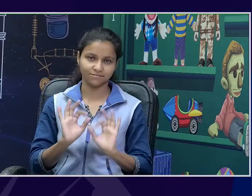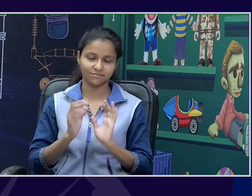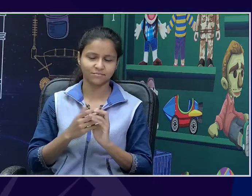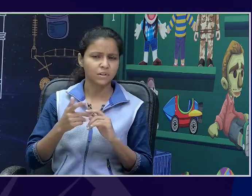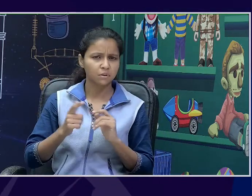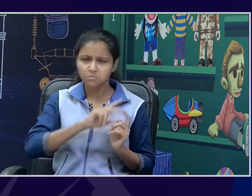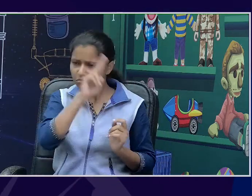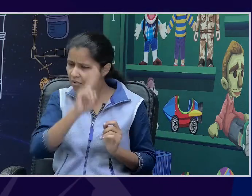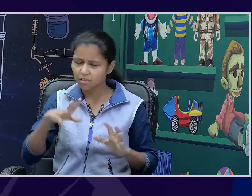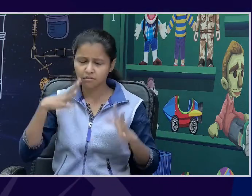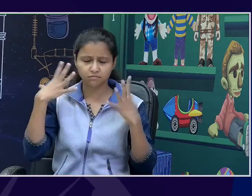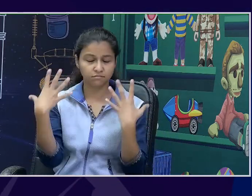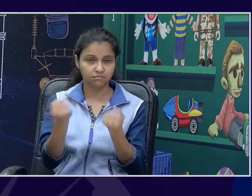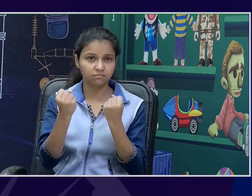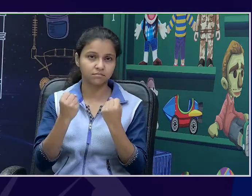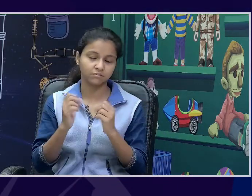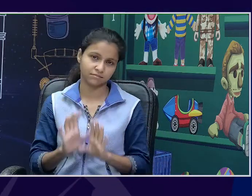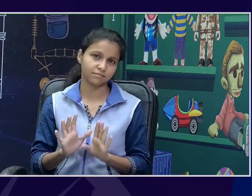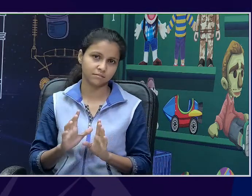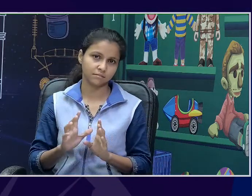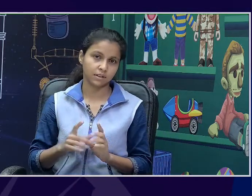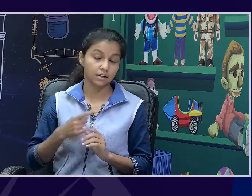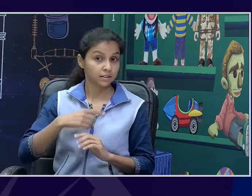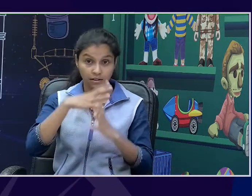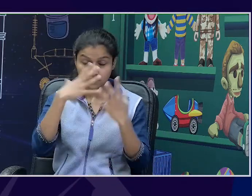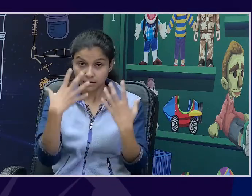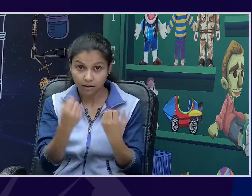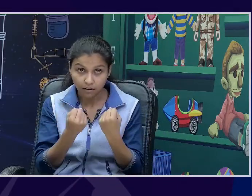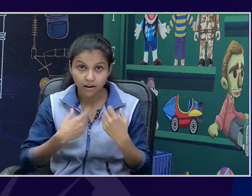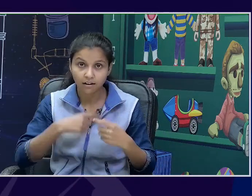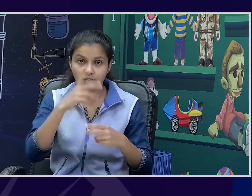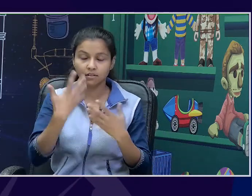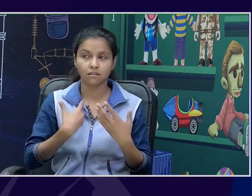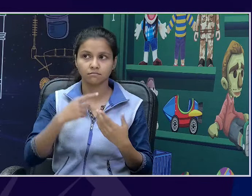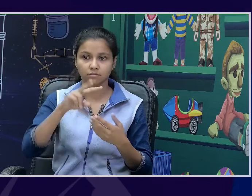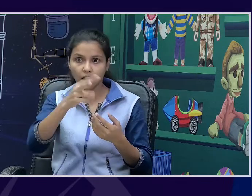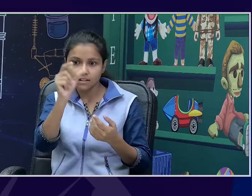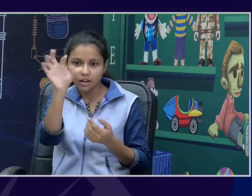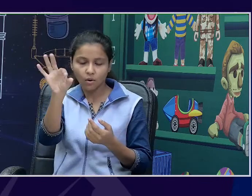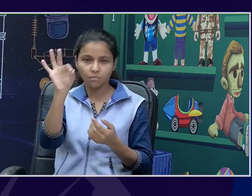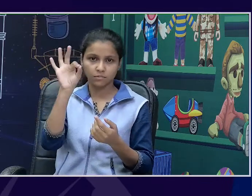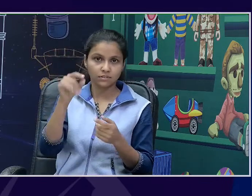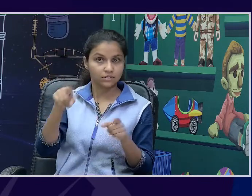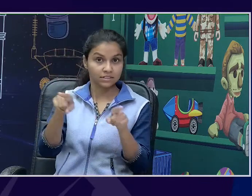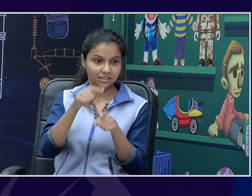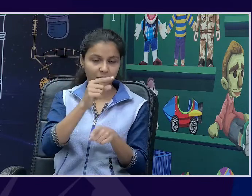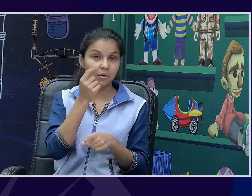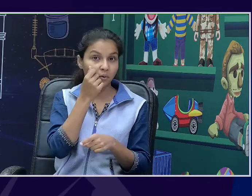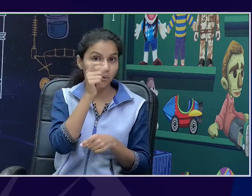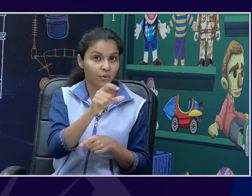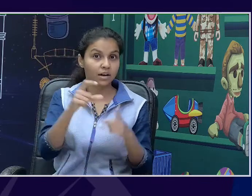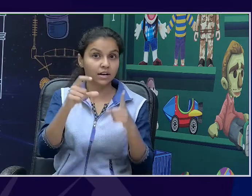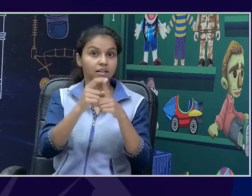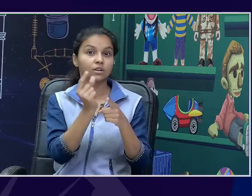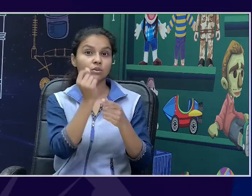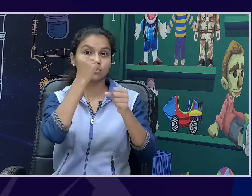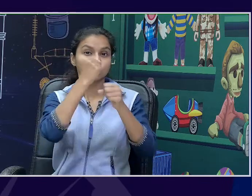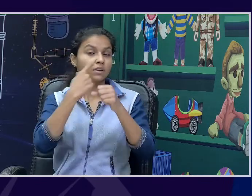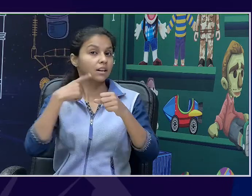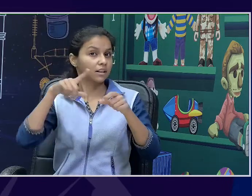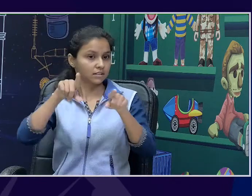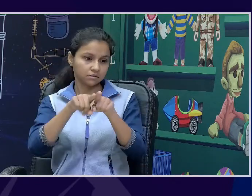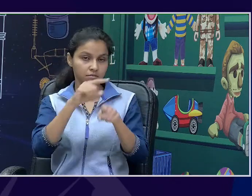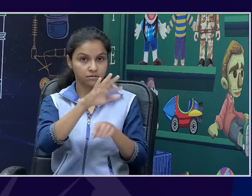should never give up, because giving up is never an option. Because if Douglas had given up, he would have died. He realized that he has a